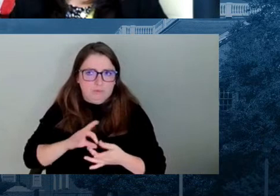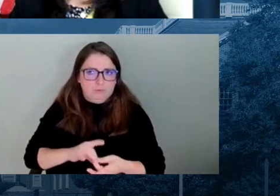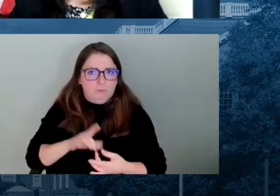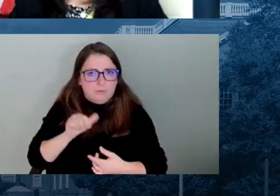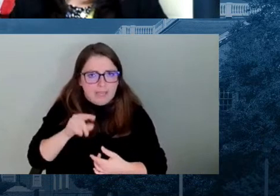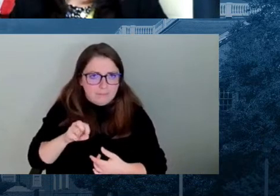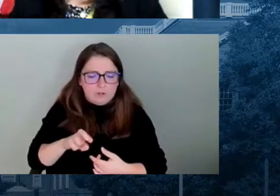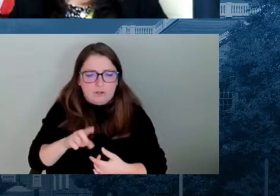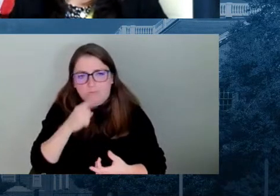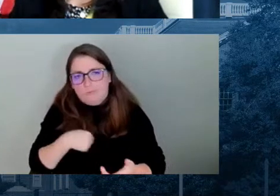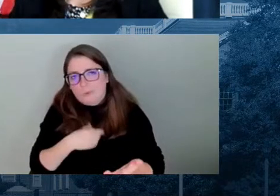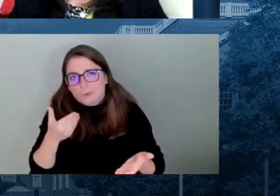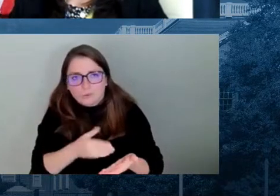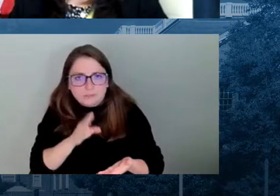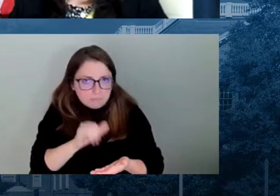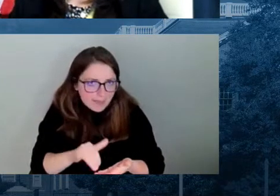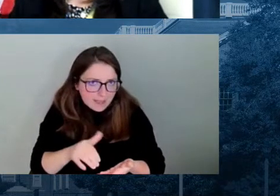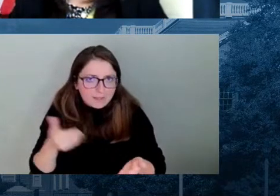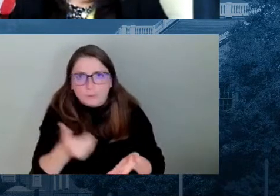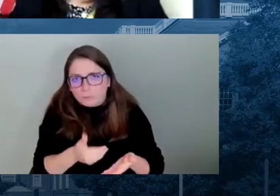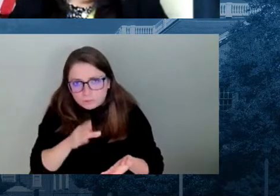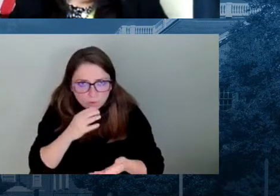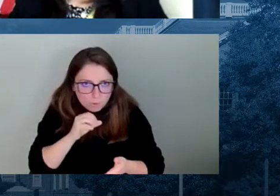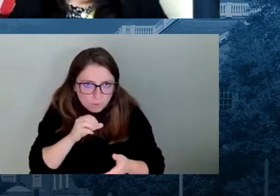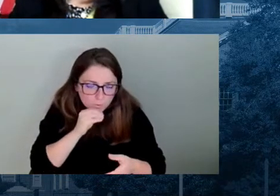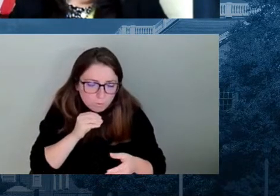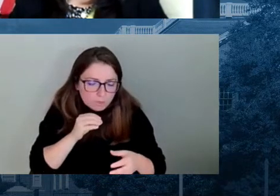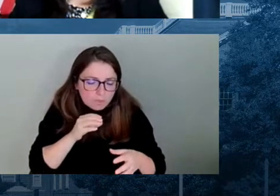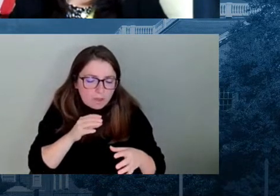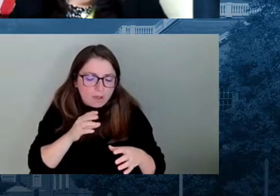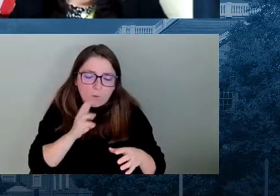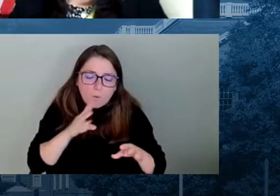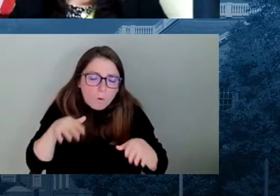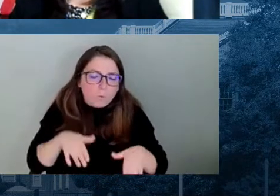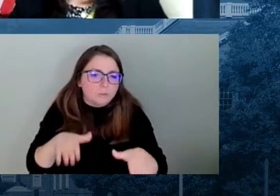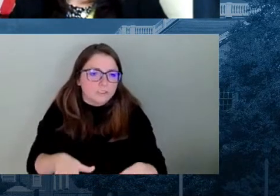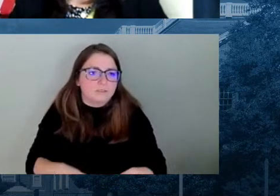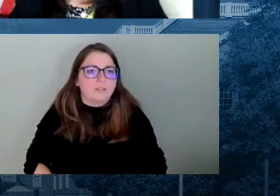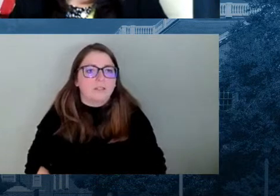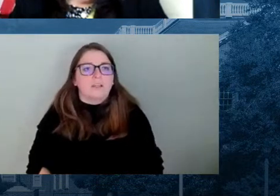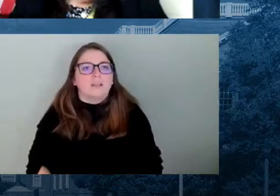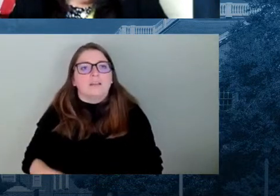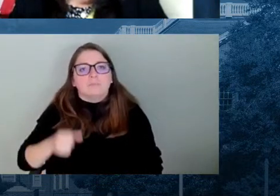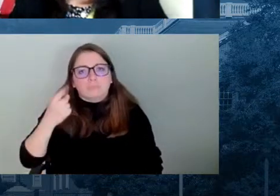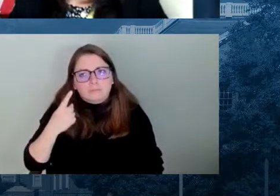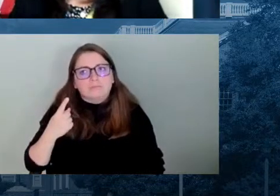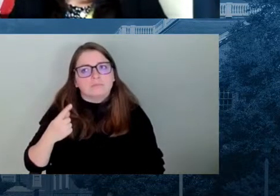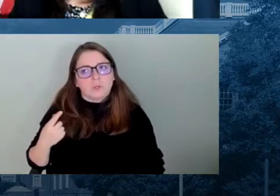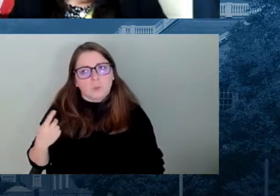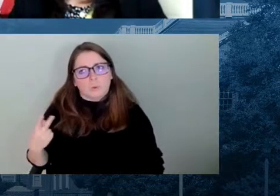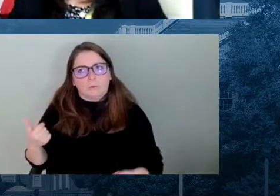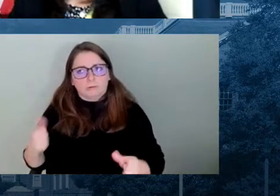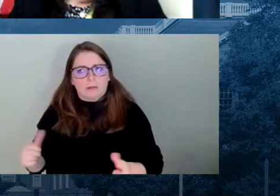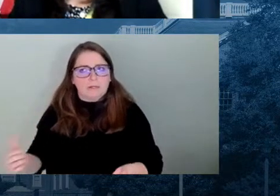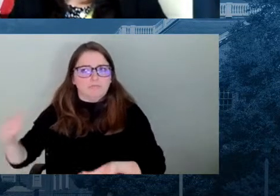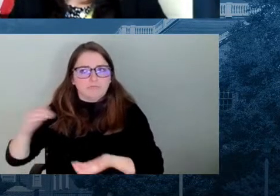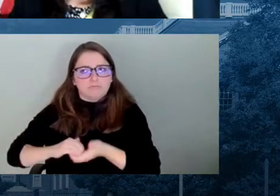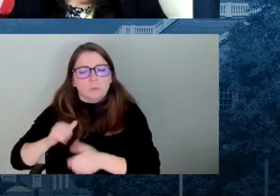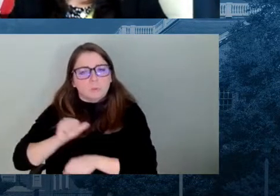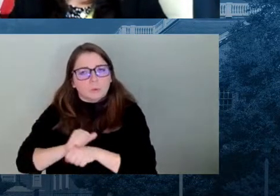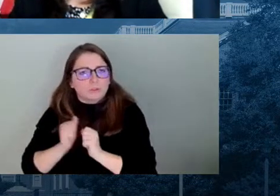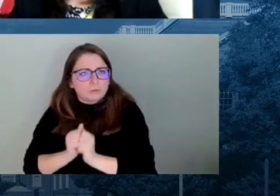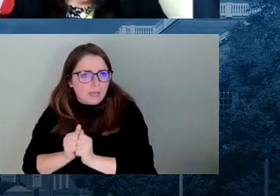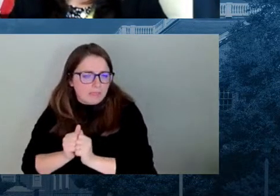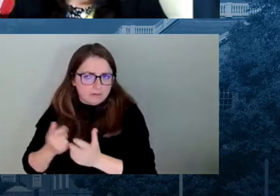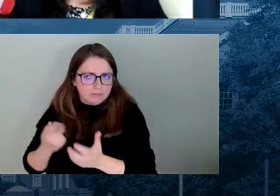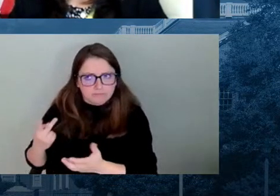the bay and the ocean. But there's interest in maybe trying to work together, at least having those